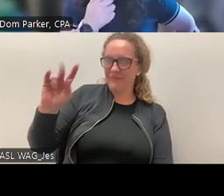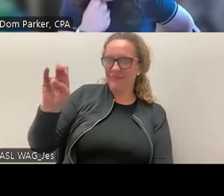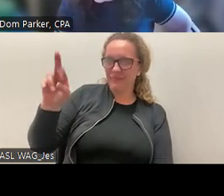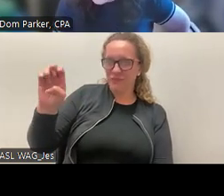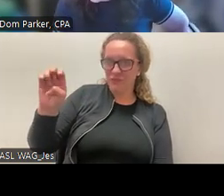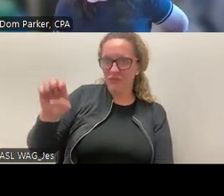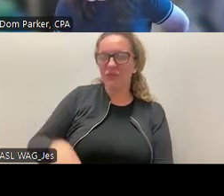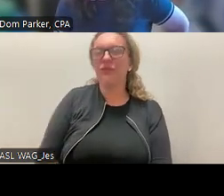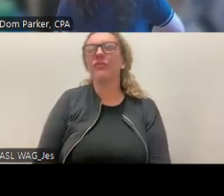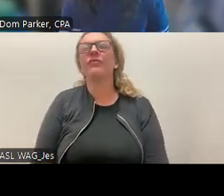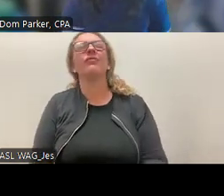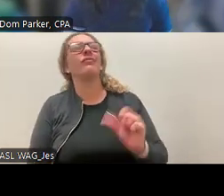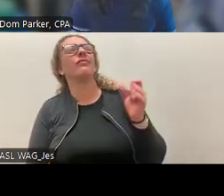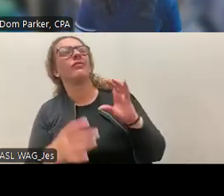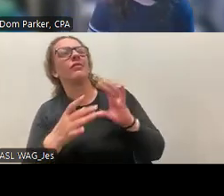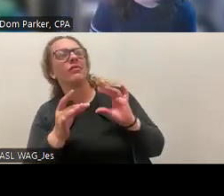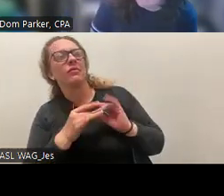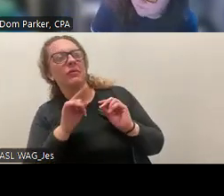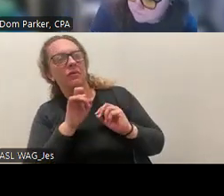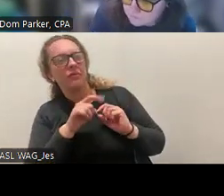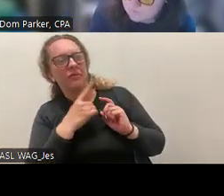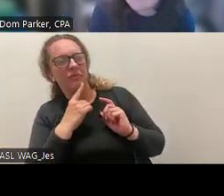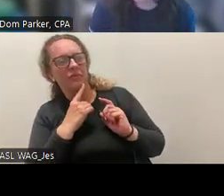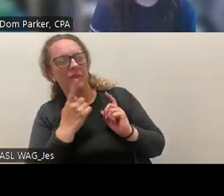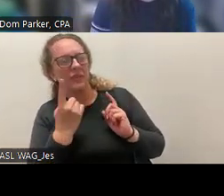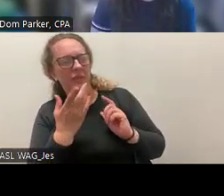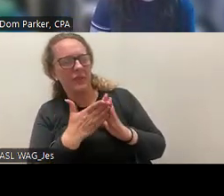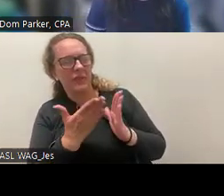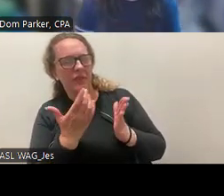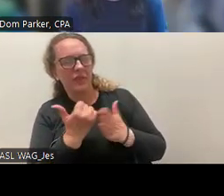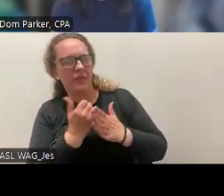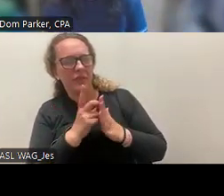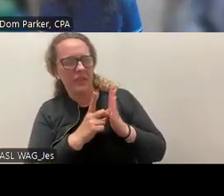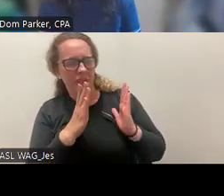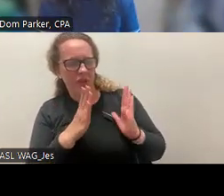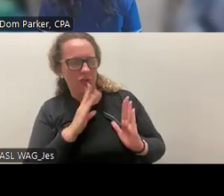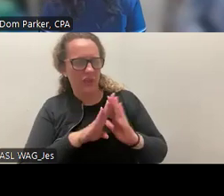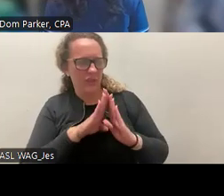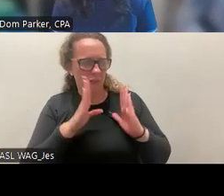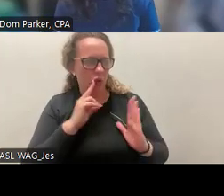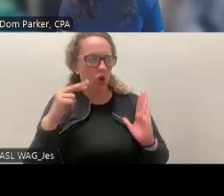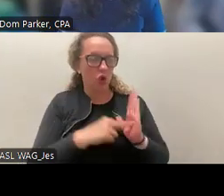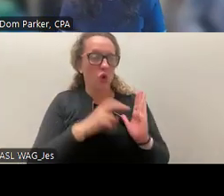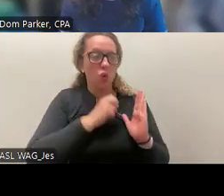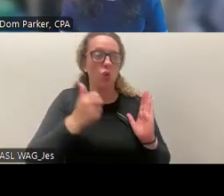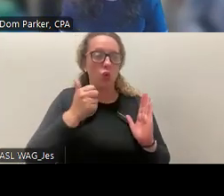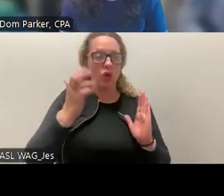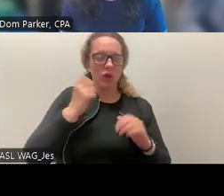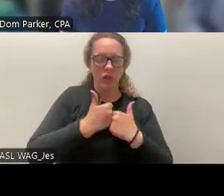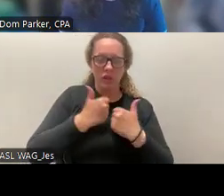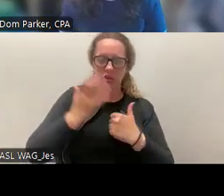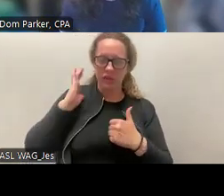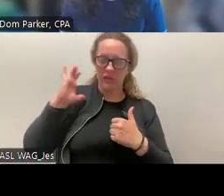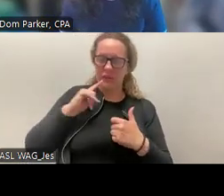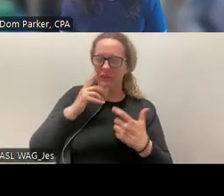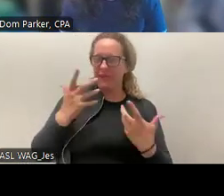Let's see. There's another comment with a question follow-up. Something that might help designers or developers is looking at older games that may not have